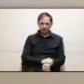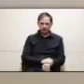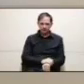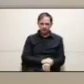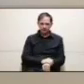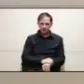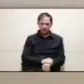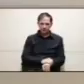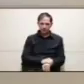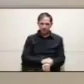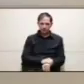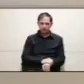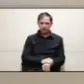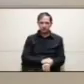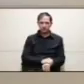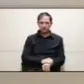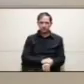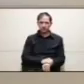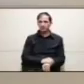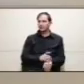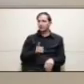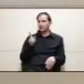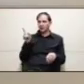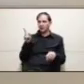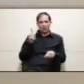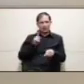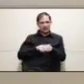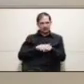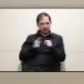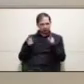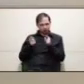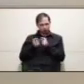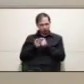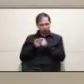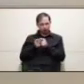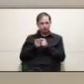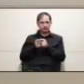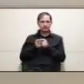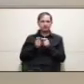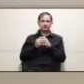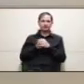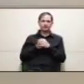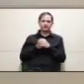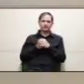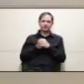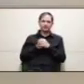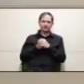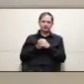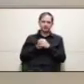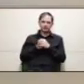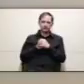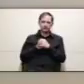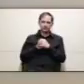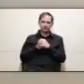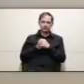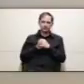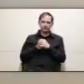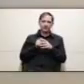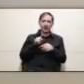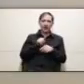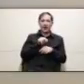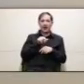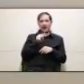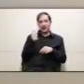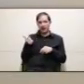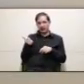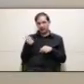Please round up. You've gone beyond your minute and something. Okay, thank you, Chair. Chair, another issue that is there,